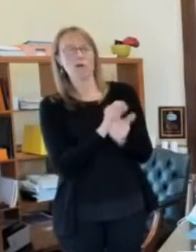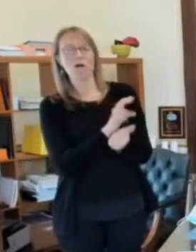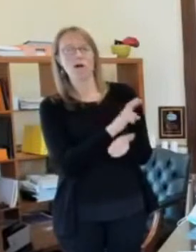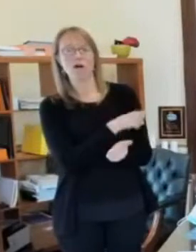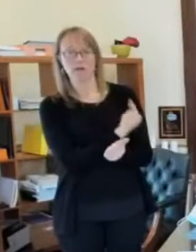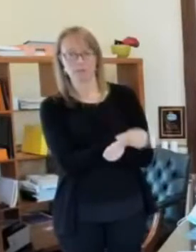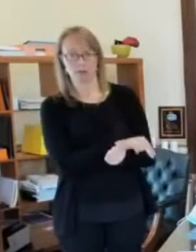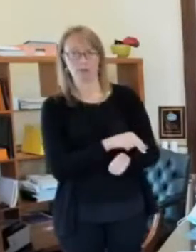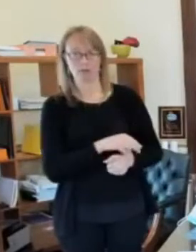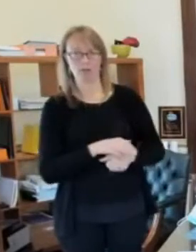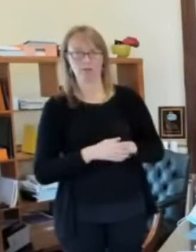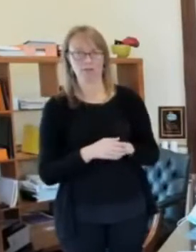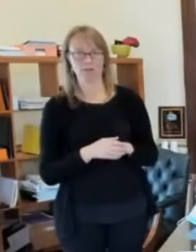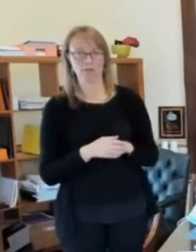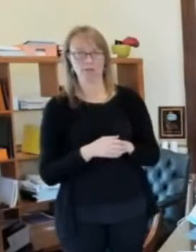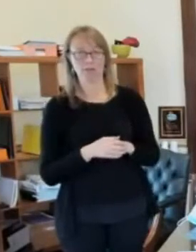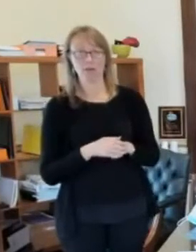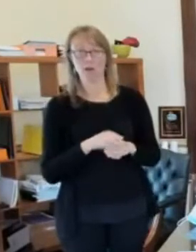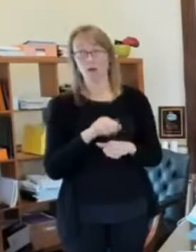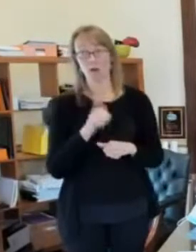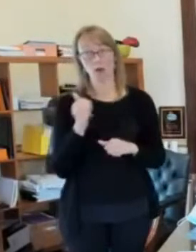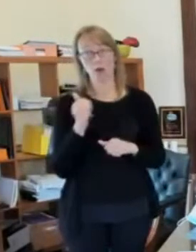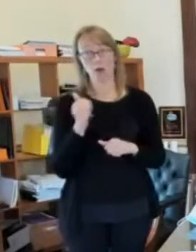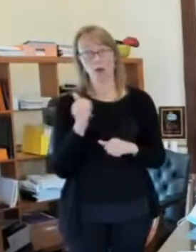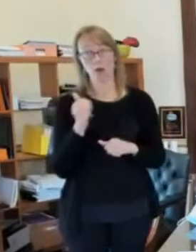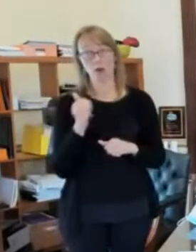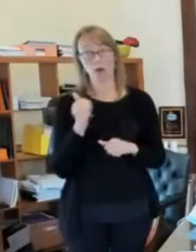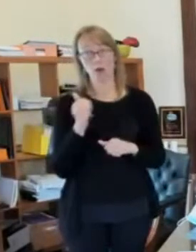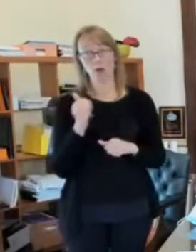are also, of course, healthcare workers are dentists,